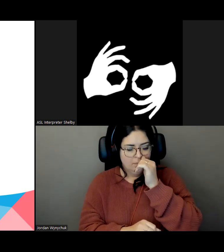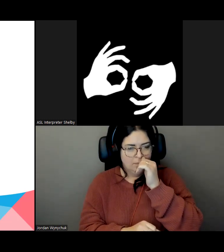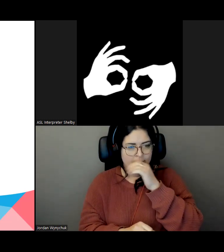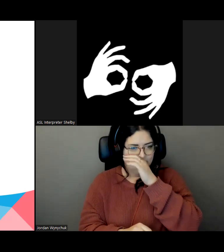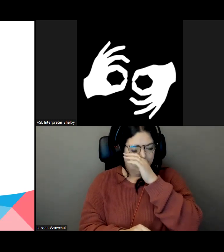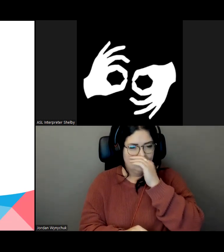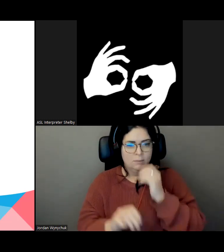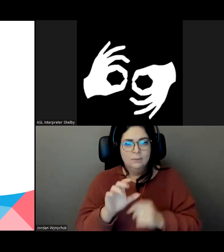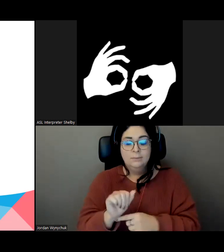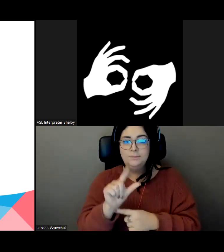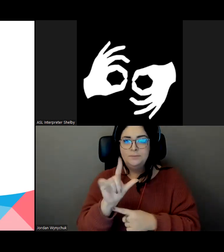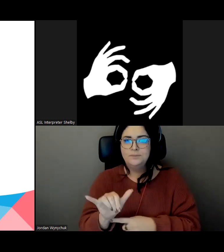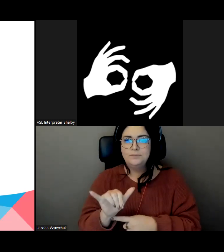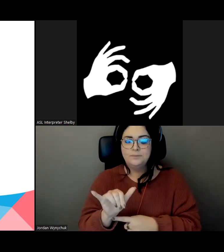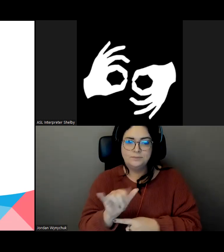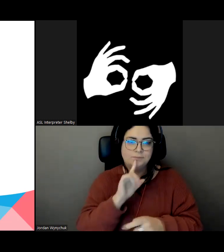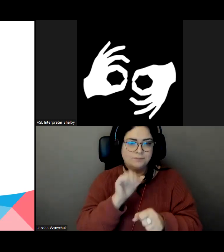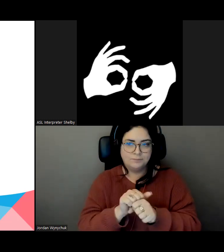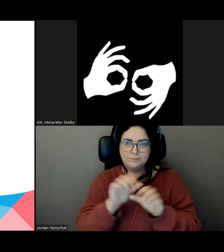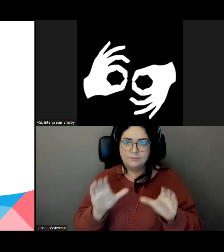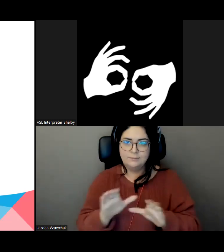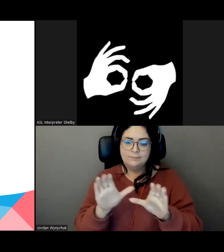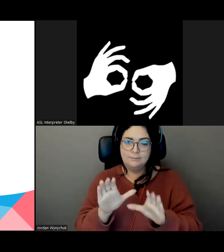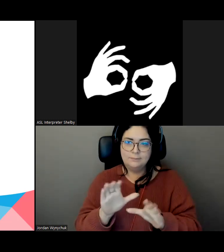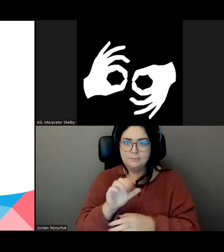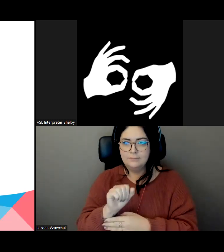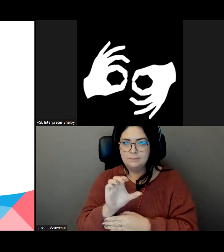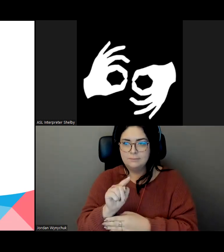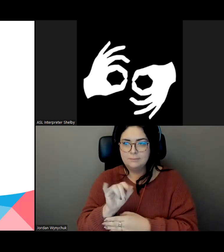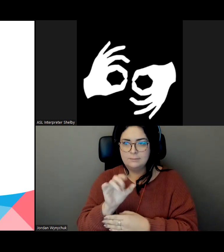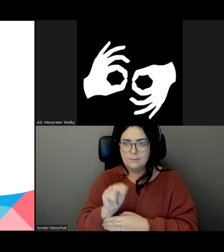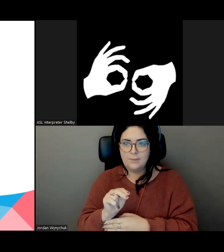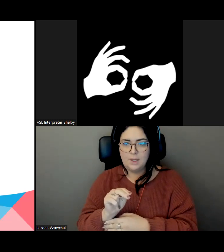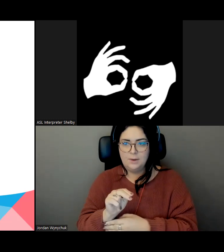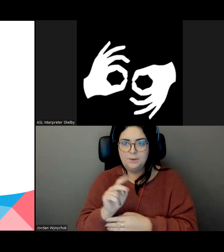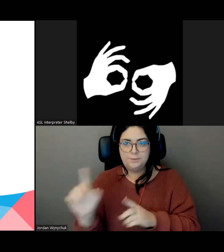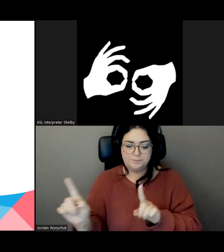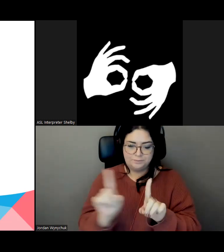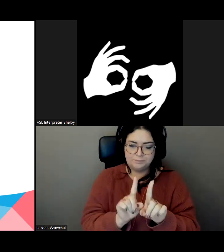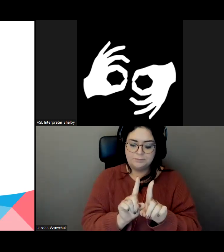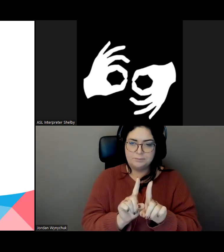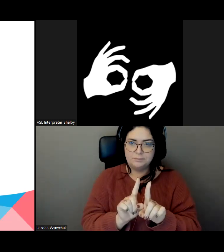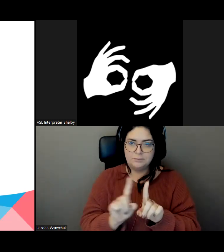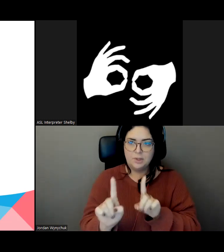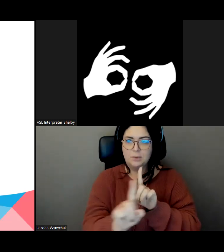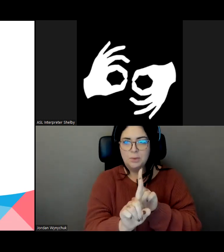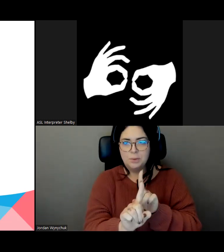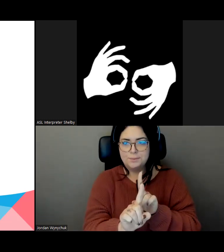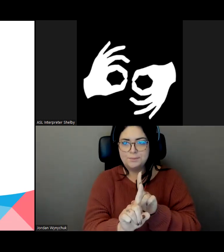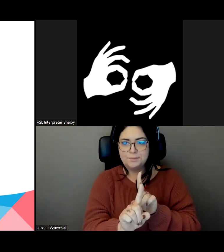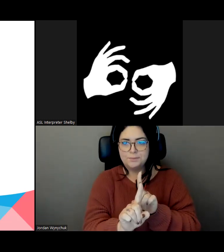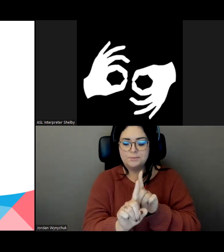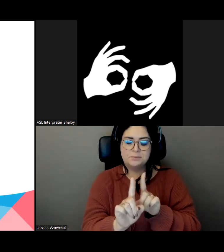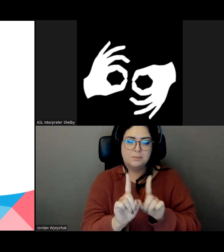action. So the way I like to think about it is you stand next to the person. You don't stand in front of them. You don't talk